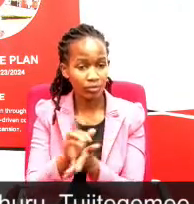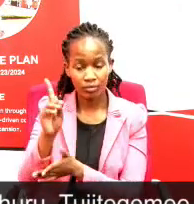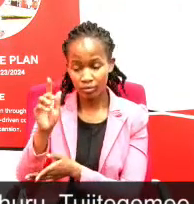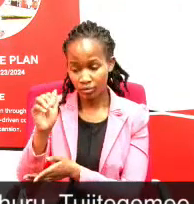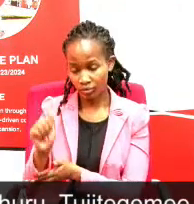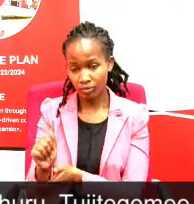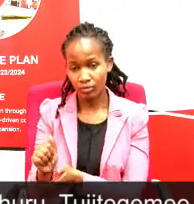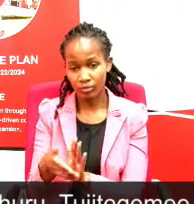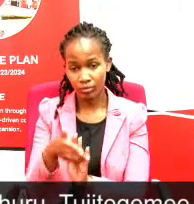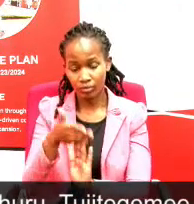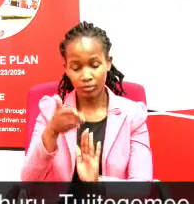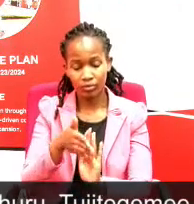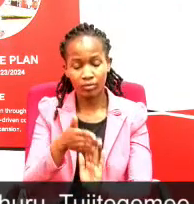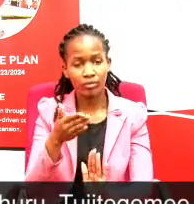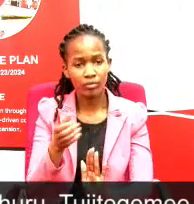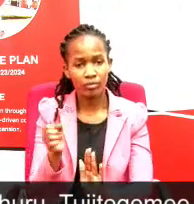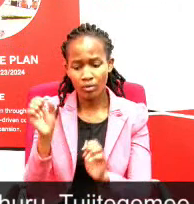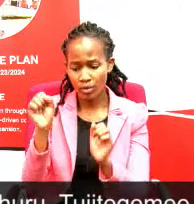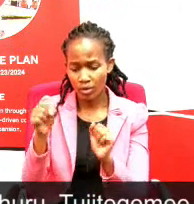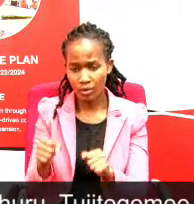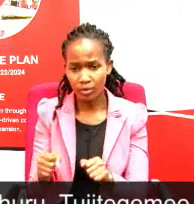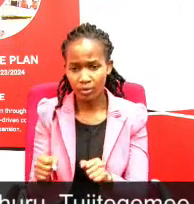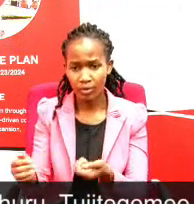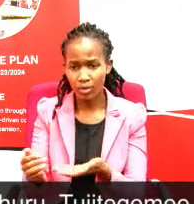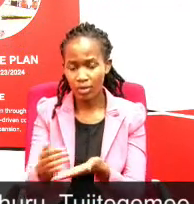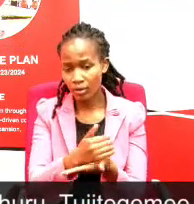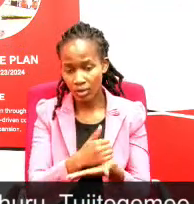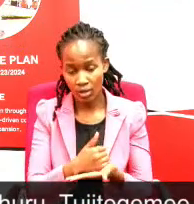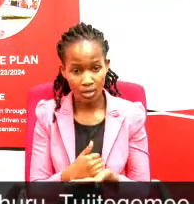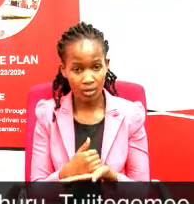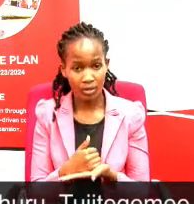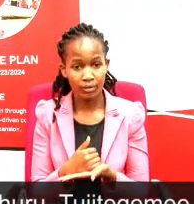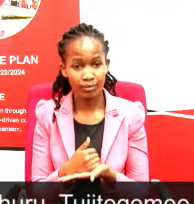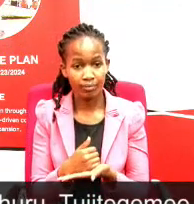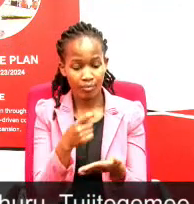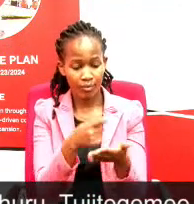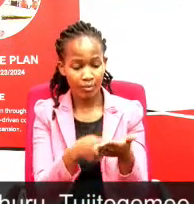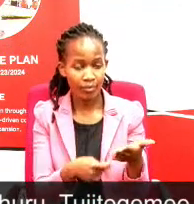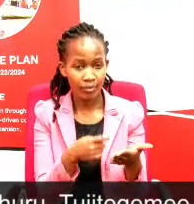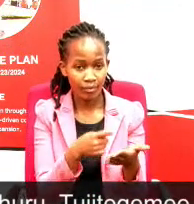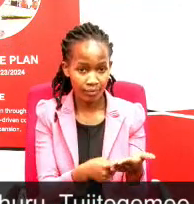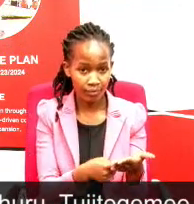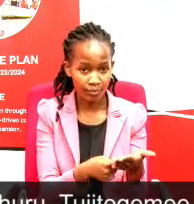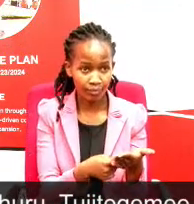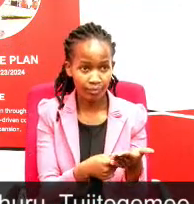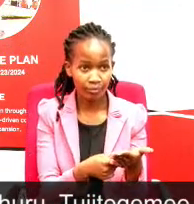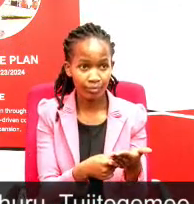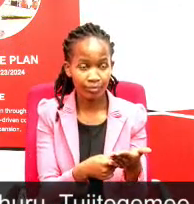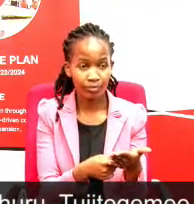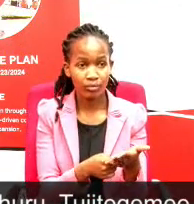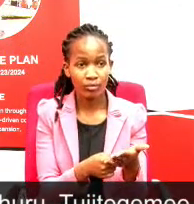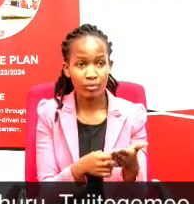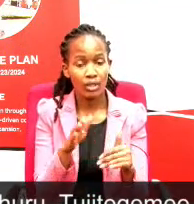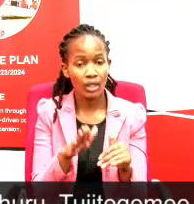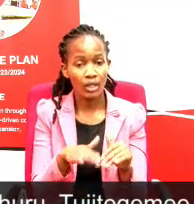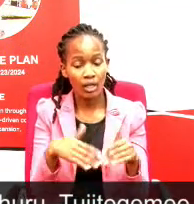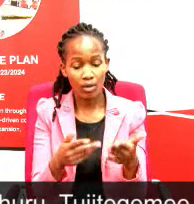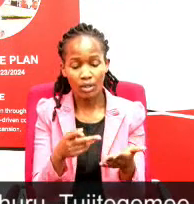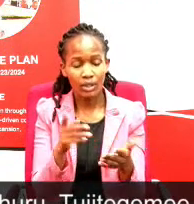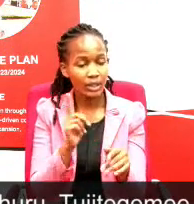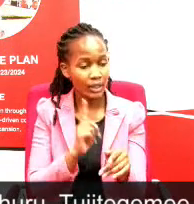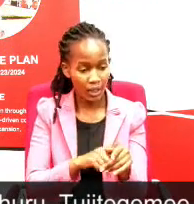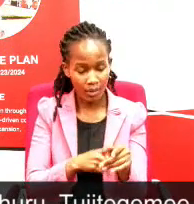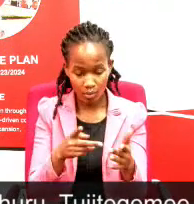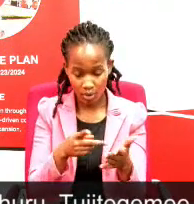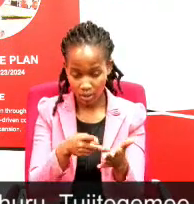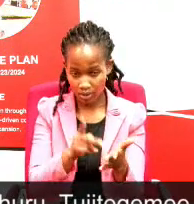immediately so that we are able to collect the revenue as per when it is paid. A person has